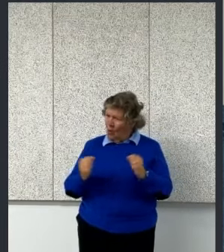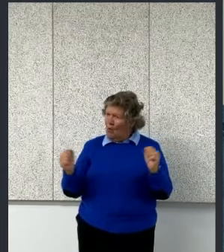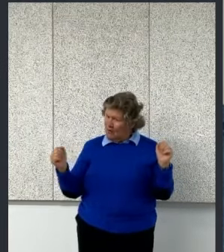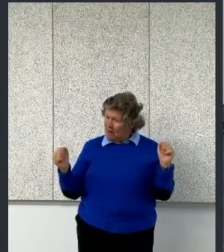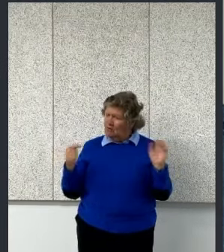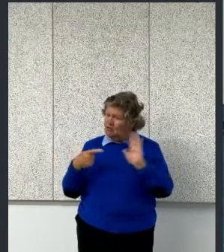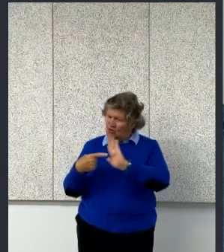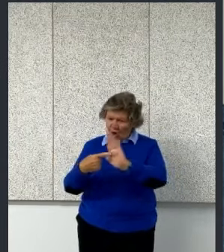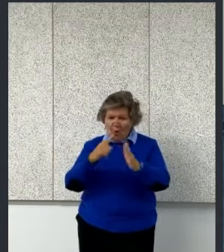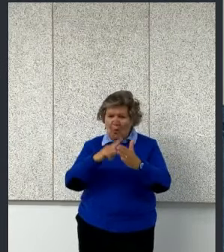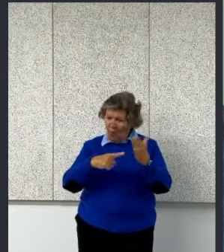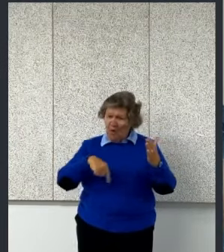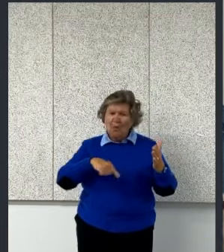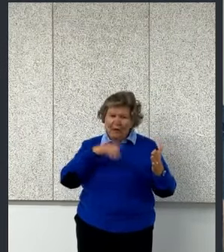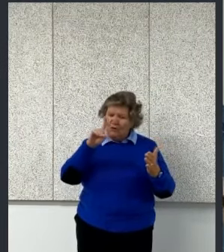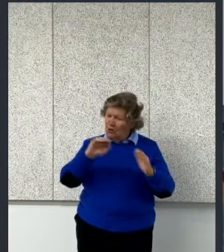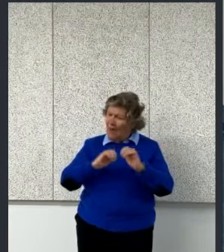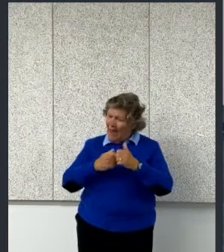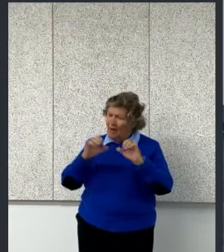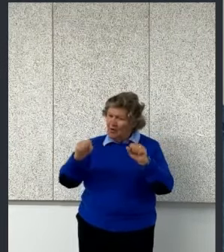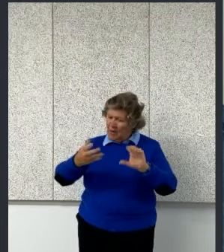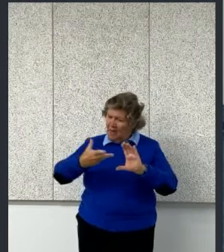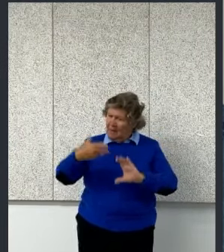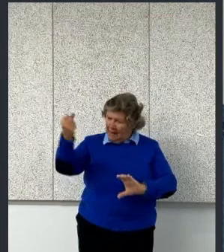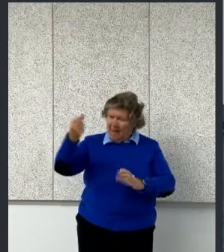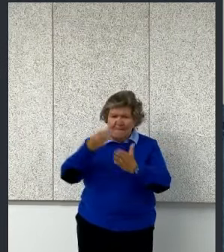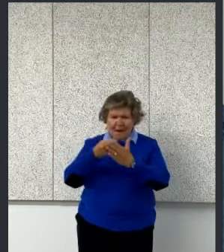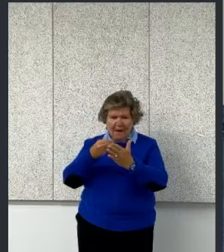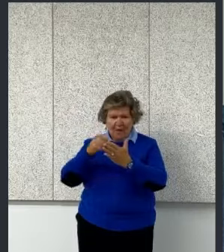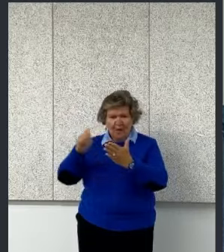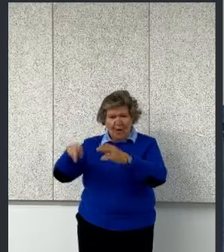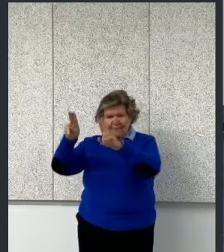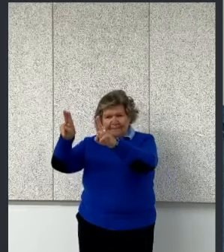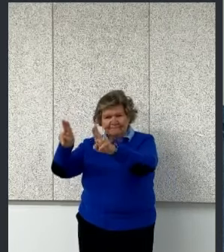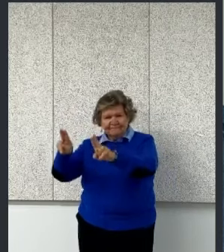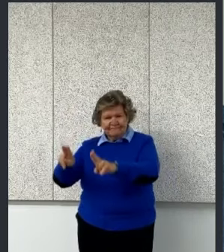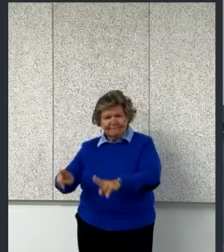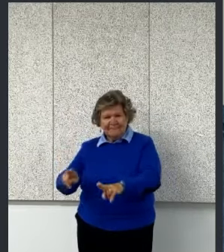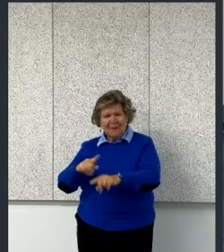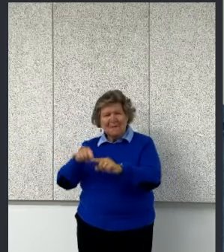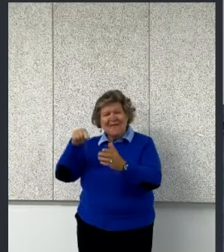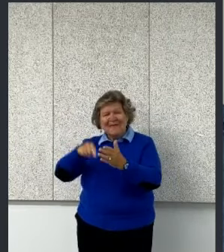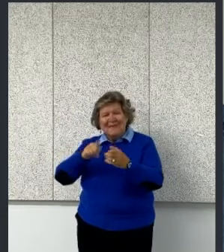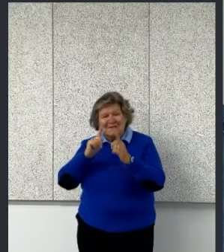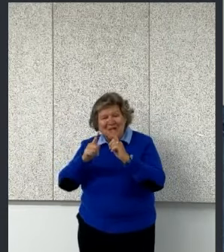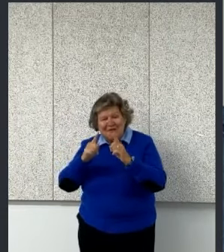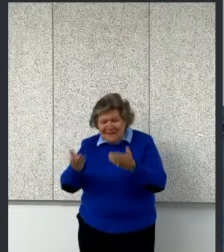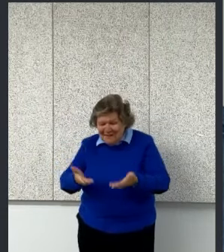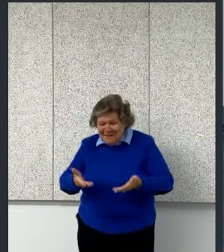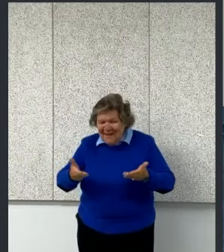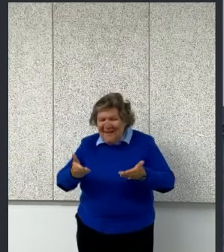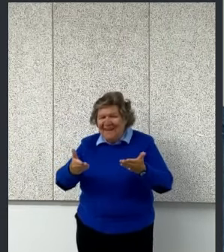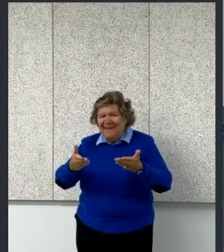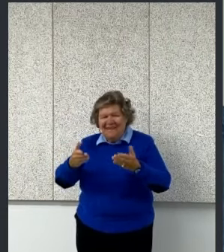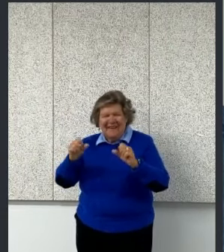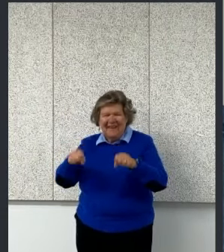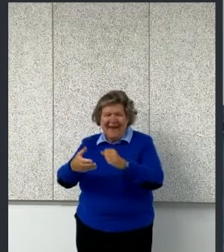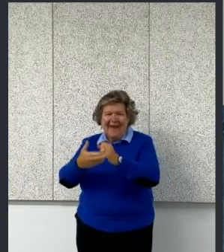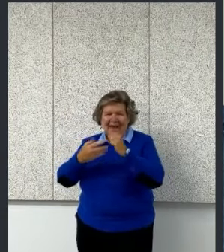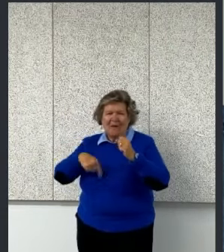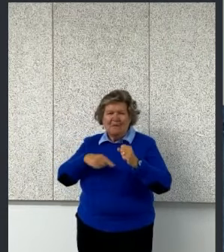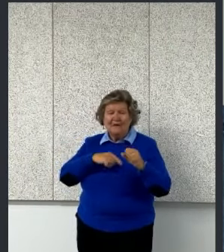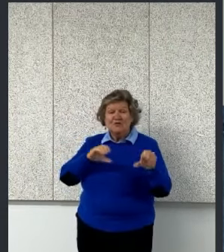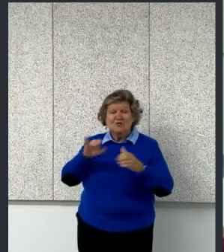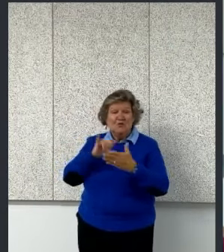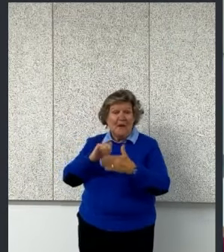always going to be other, like more that we can do. And that's where this kind of conversation can be so helpful in giving us a sense of how to do that better and